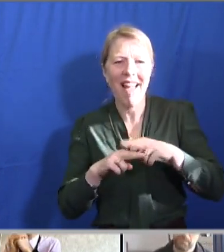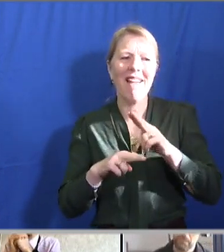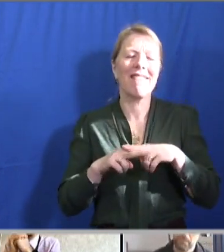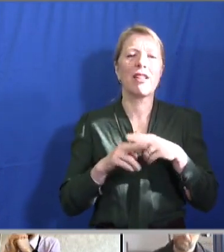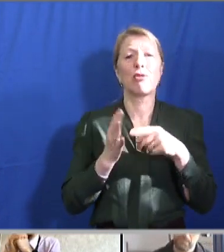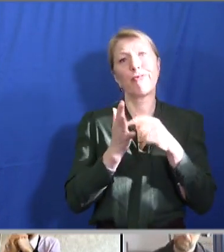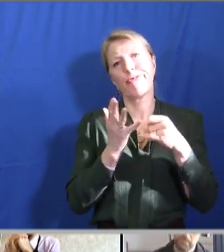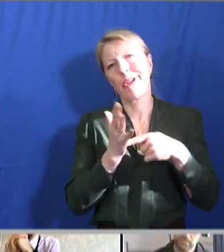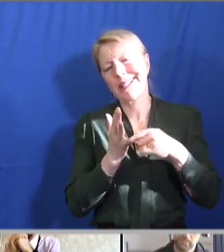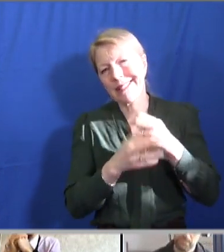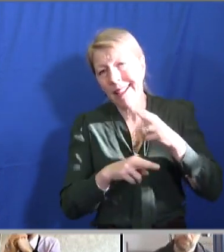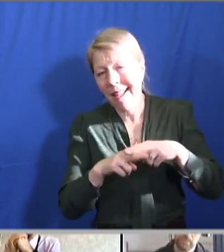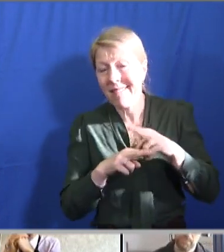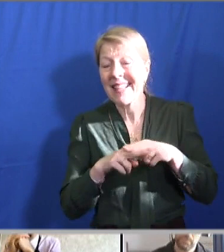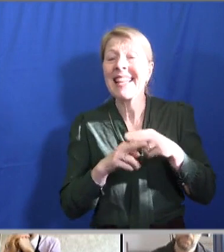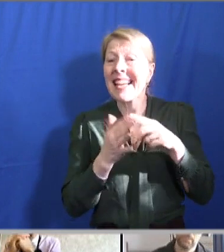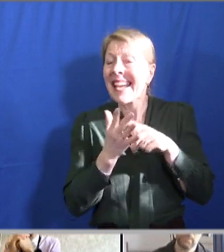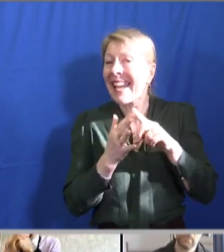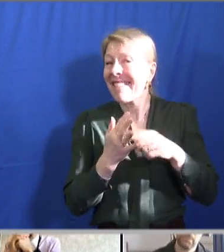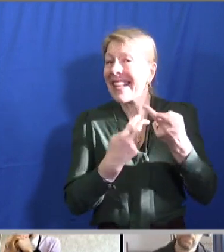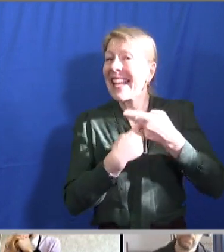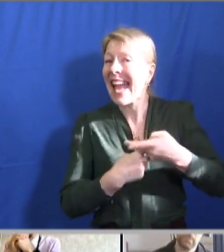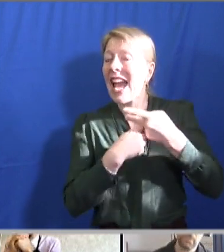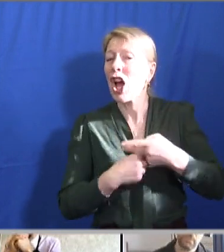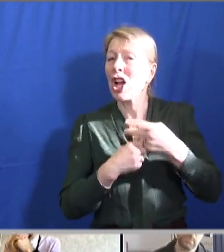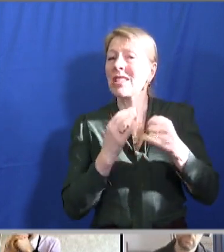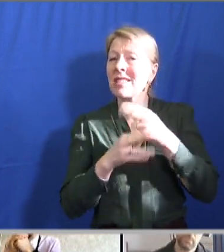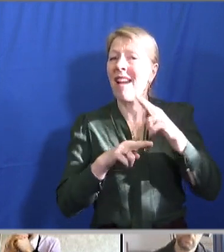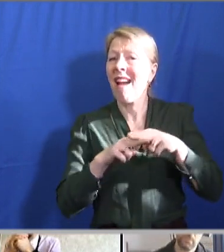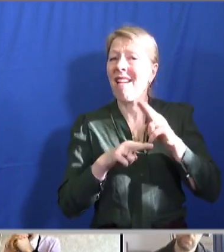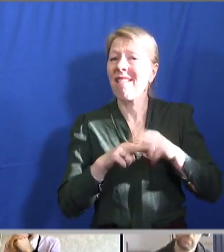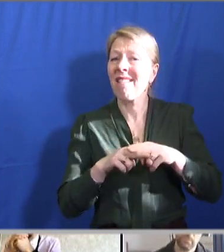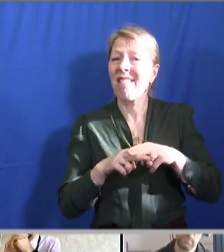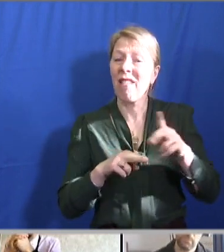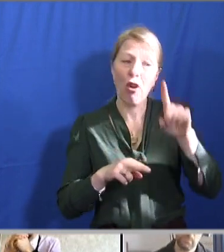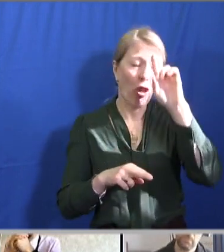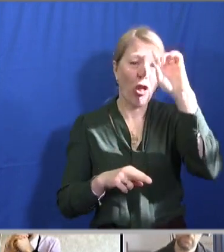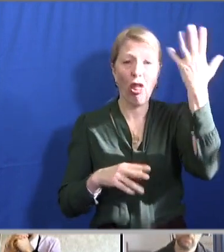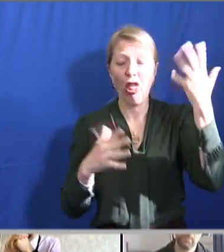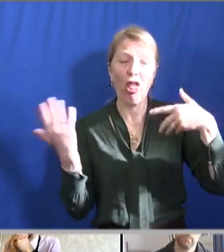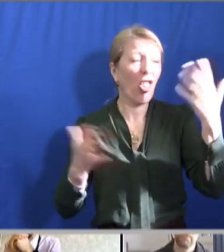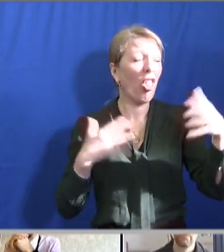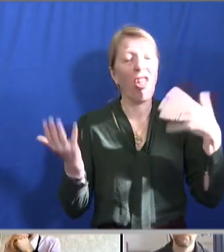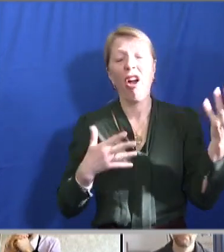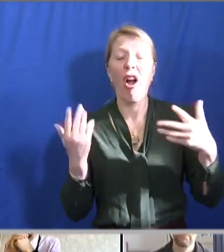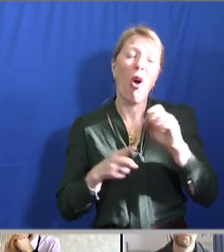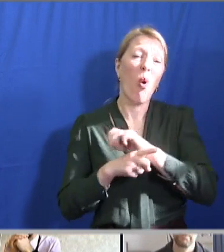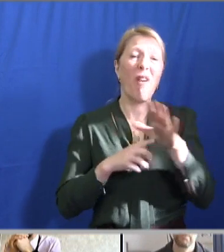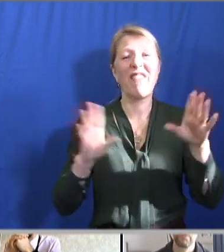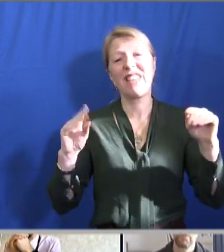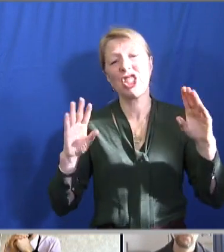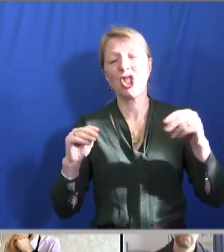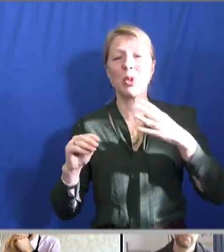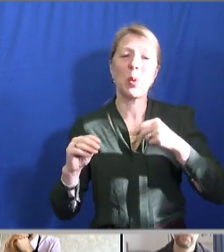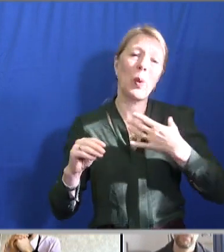some cases domiciliary care staff think that COVID is over and they don't need masks